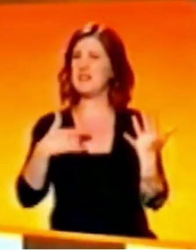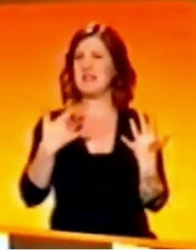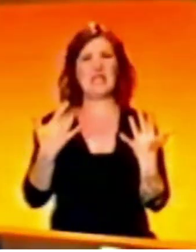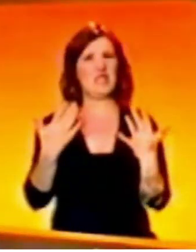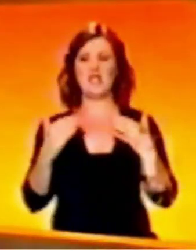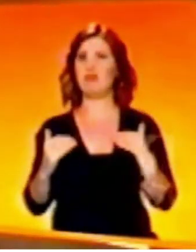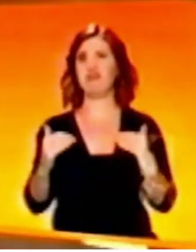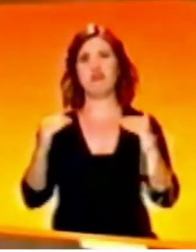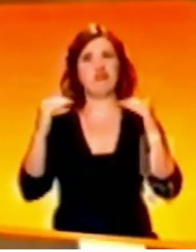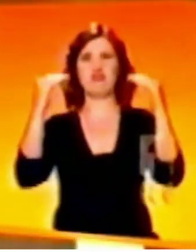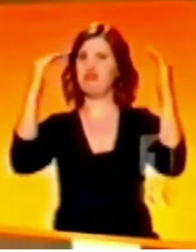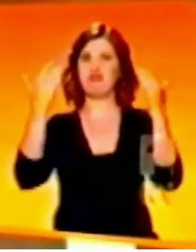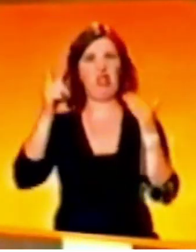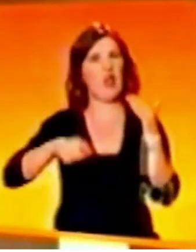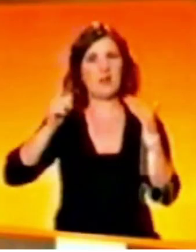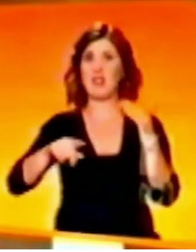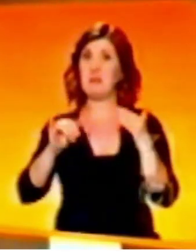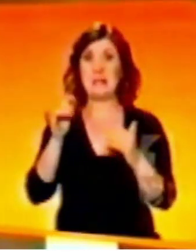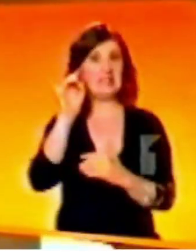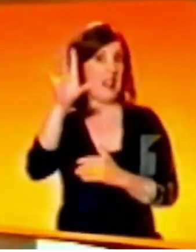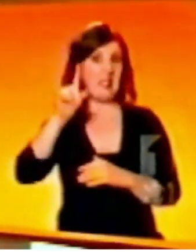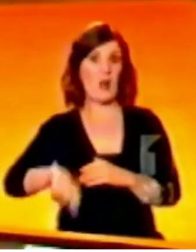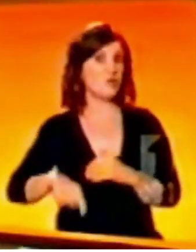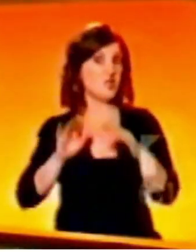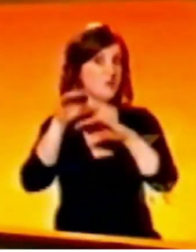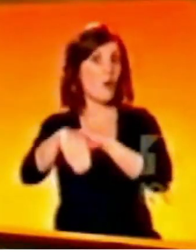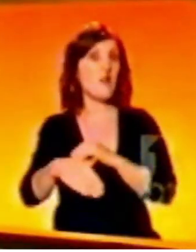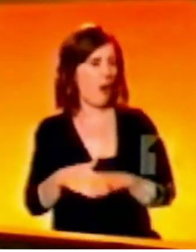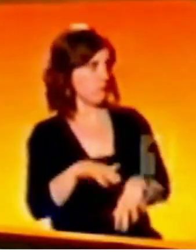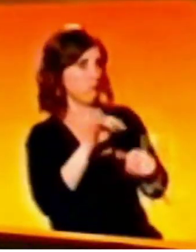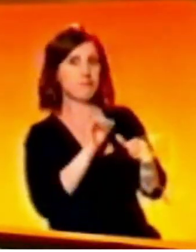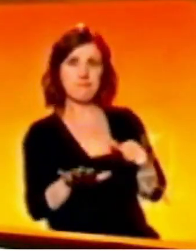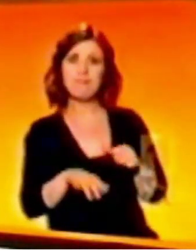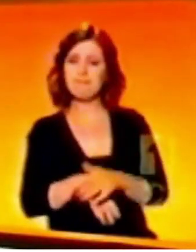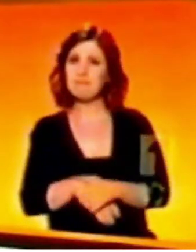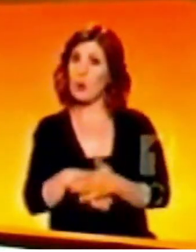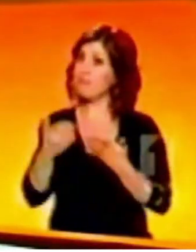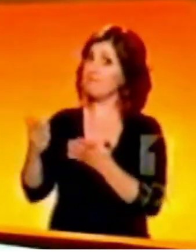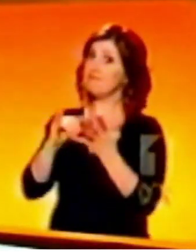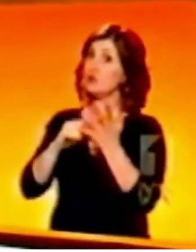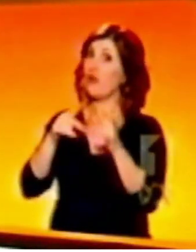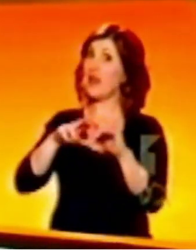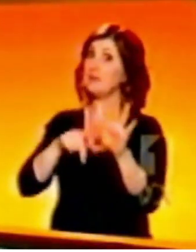in the thousands at least. Okay, probably great. tens of thousands. Fantastic. Yeah. Sophia.